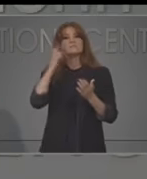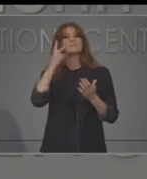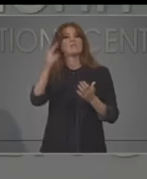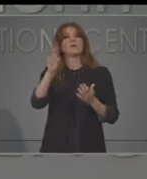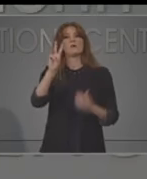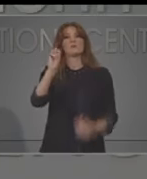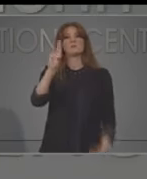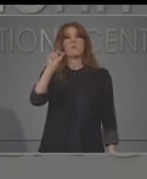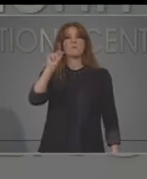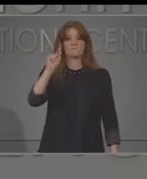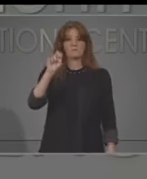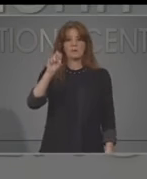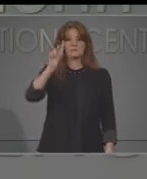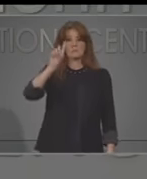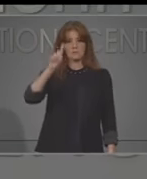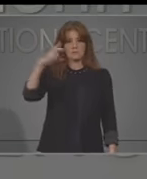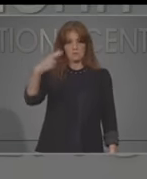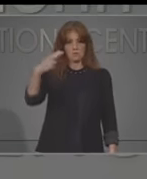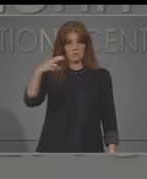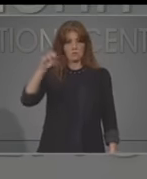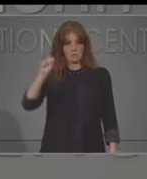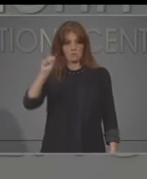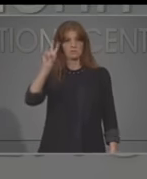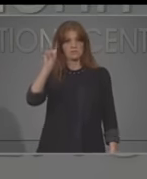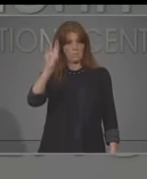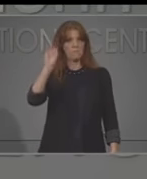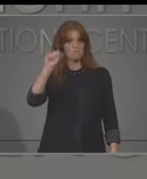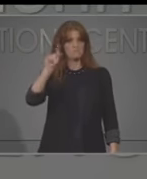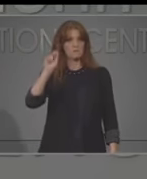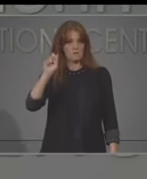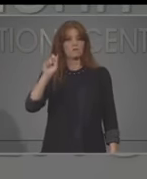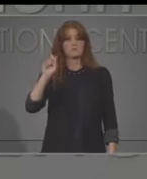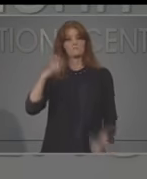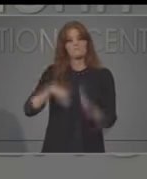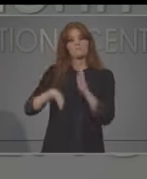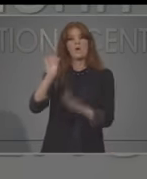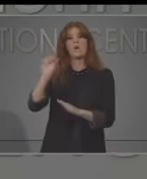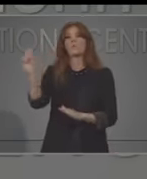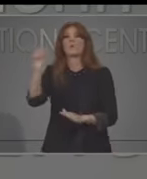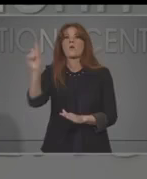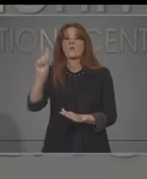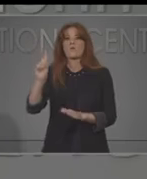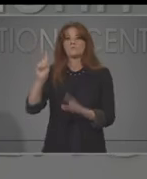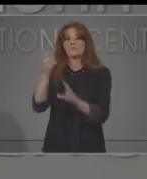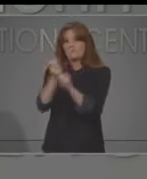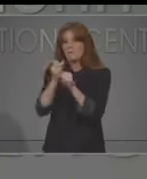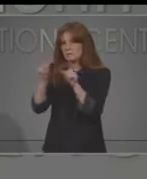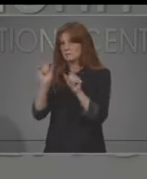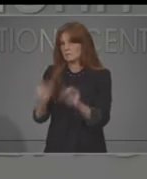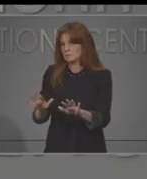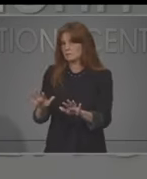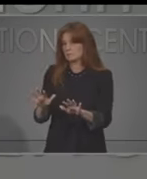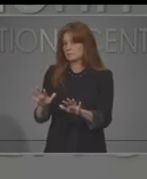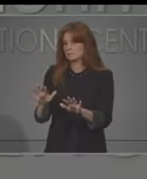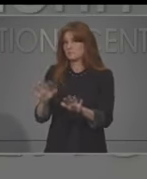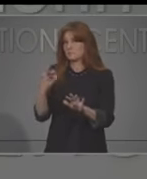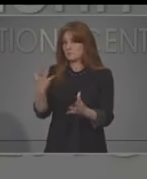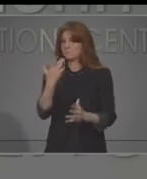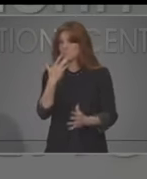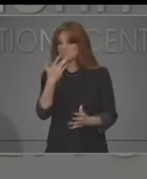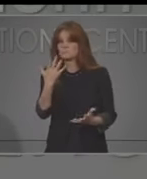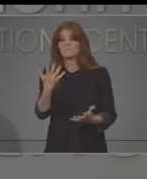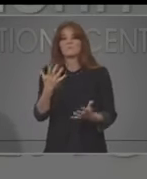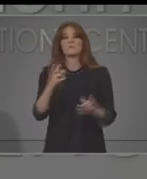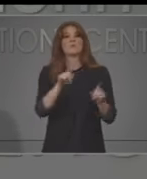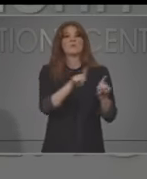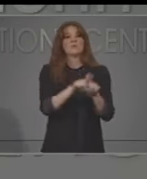interactive map on the Department of Health and Human Services website to find a place to get tested. We're also tracking